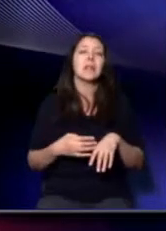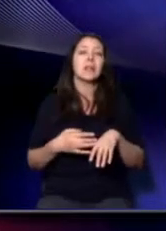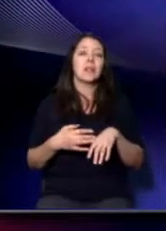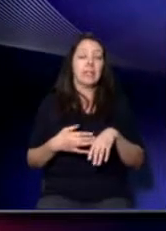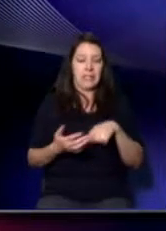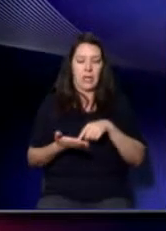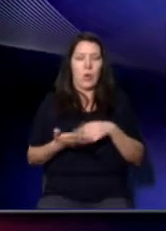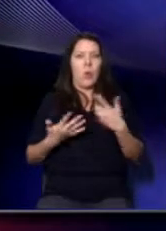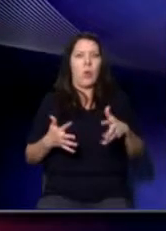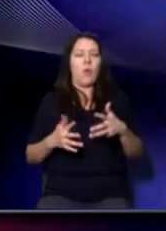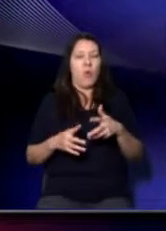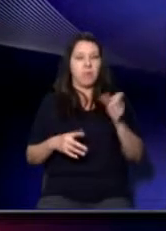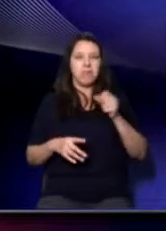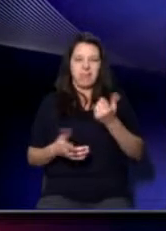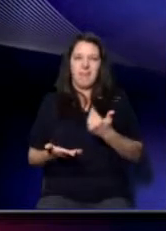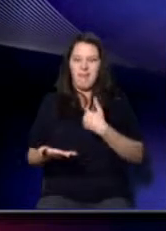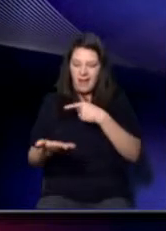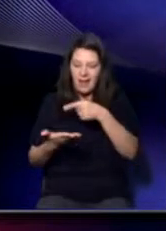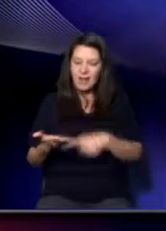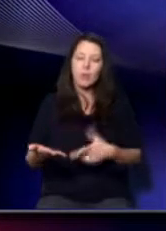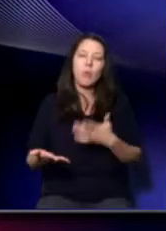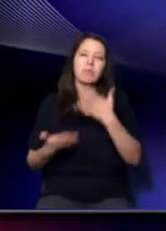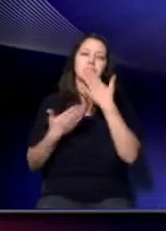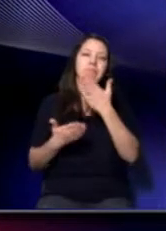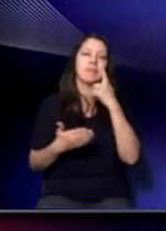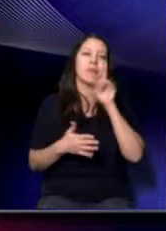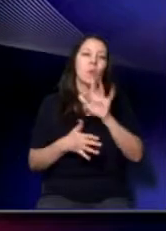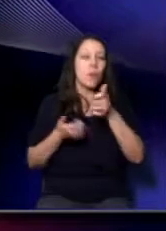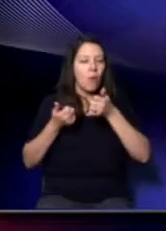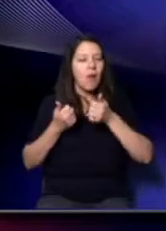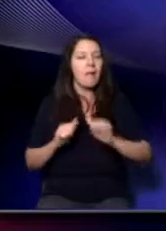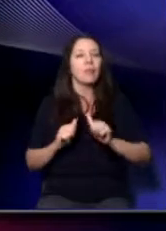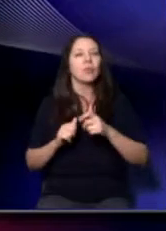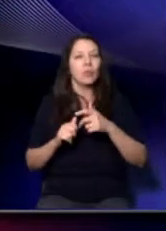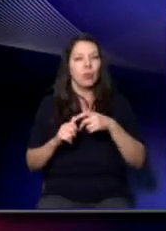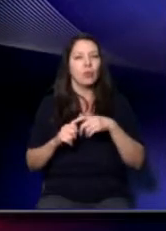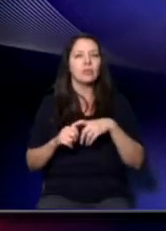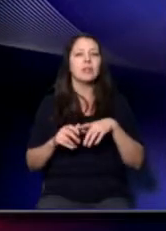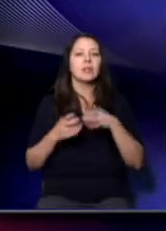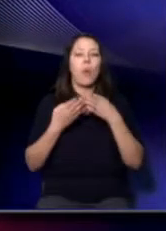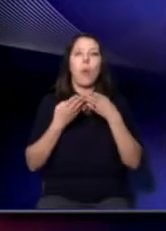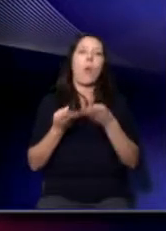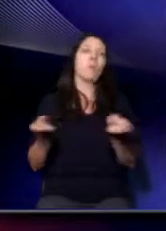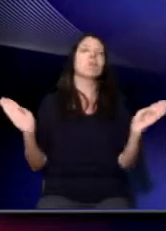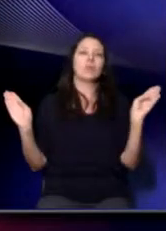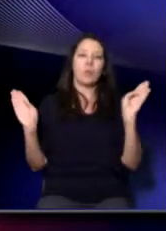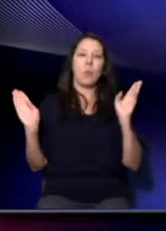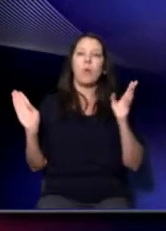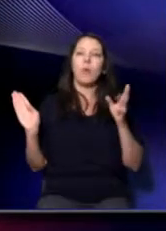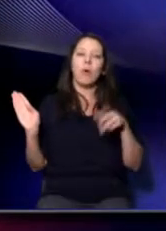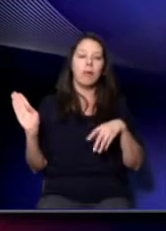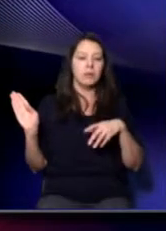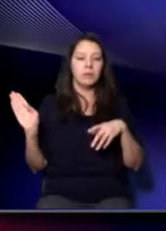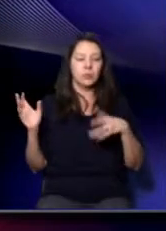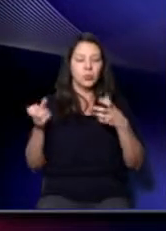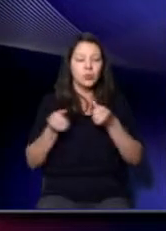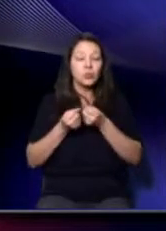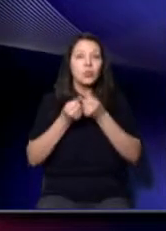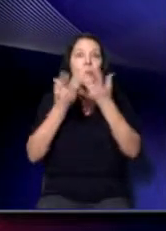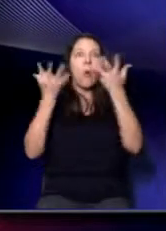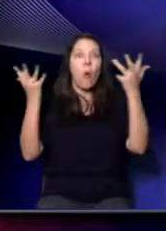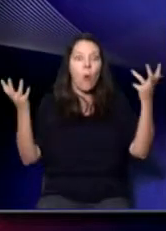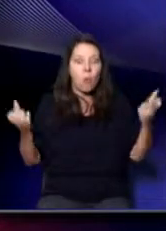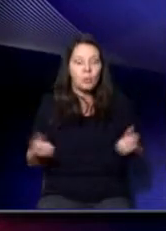stark. So I really appreciate the effort that you and your team made to opening the doors to gobs and gobs of